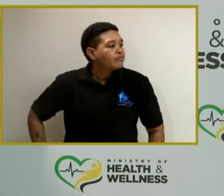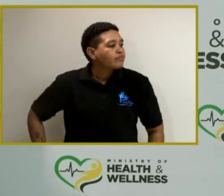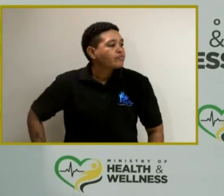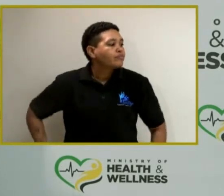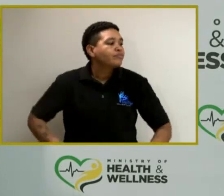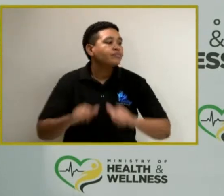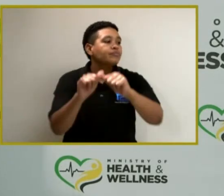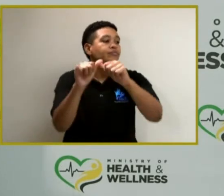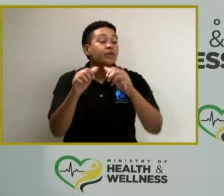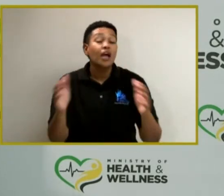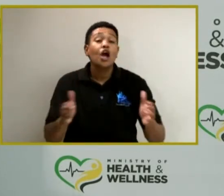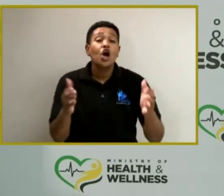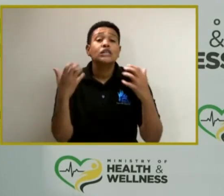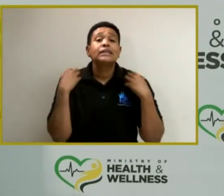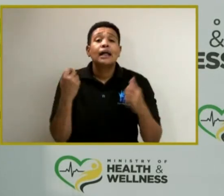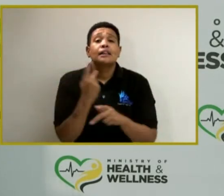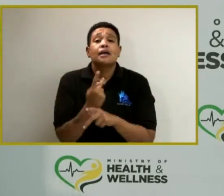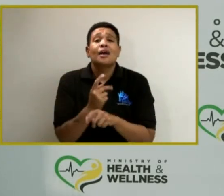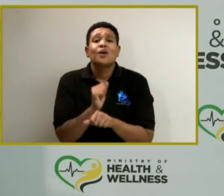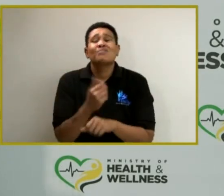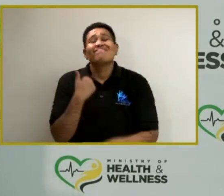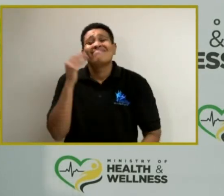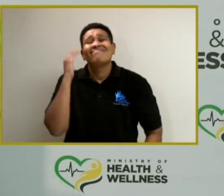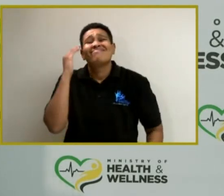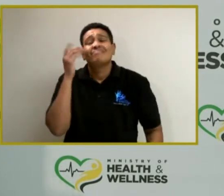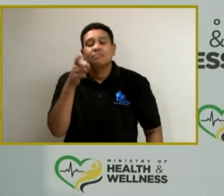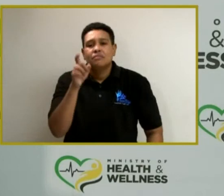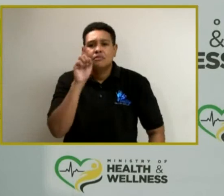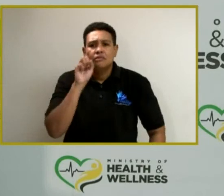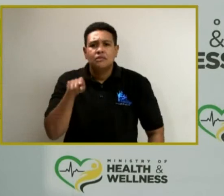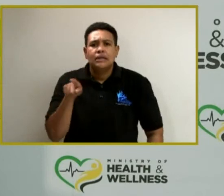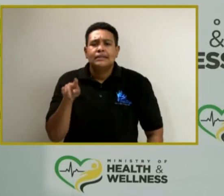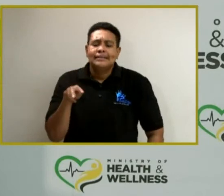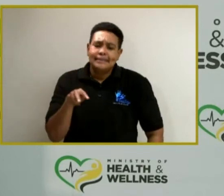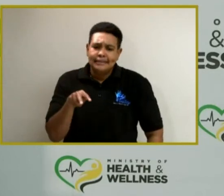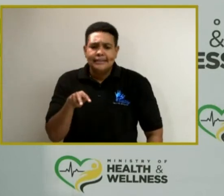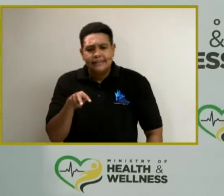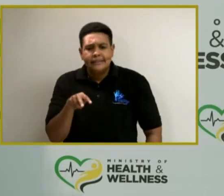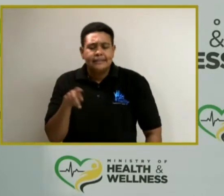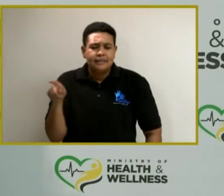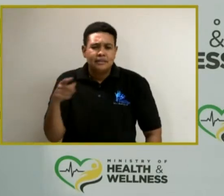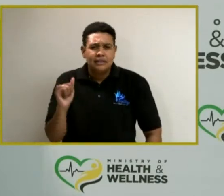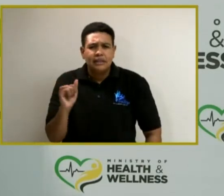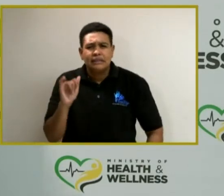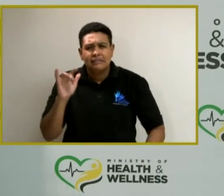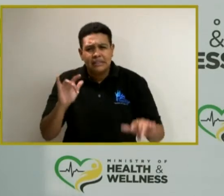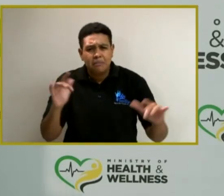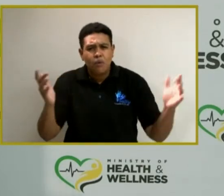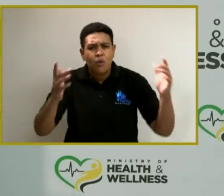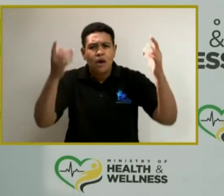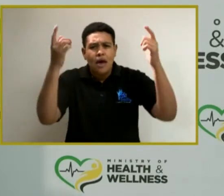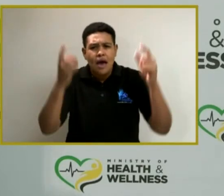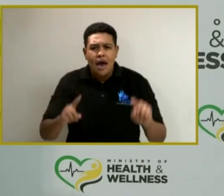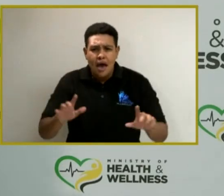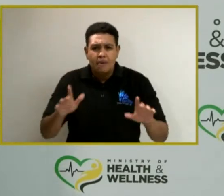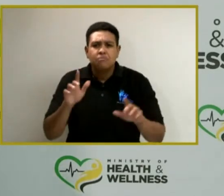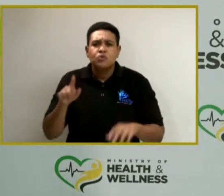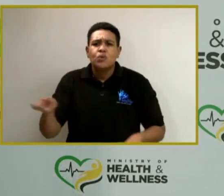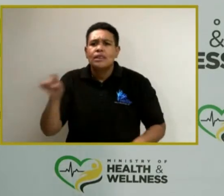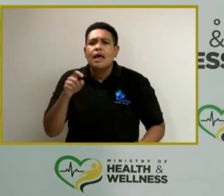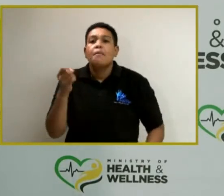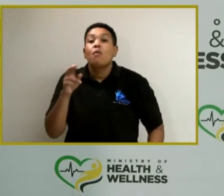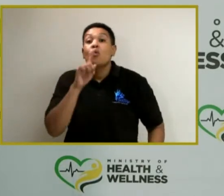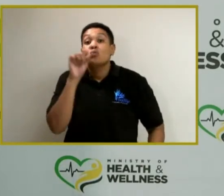healthcare workers, even while we recognize and are sympathetic to what has happened to them or